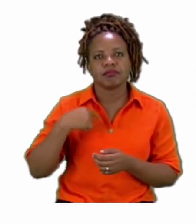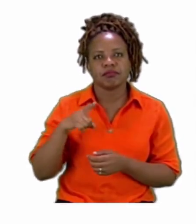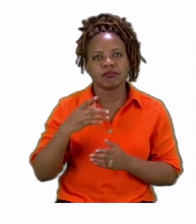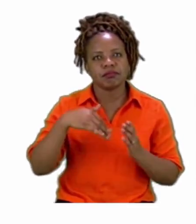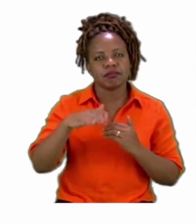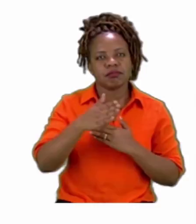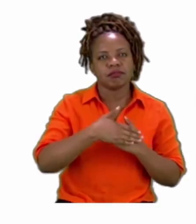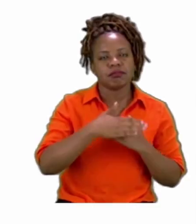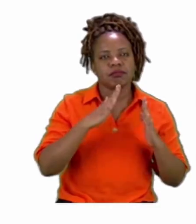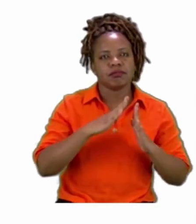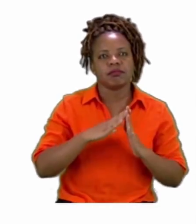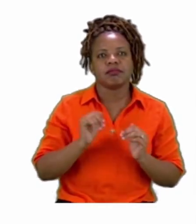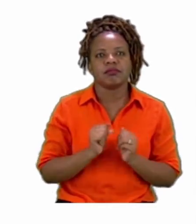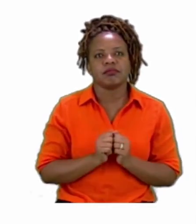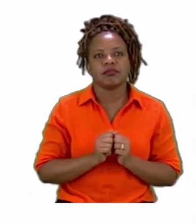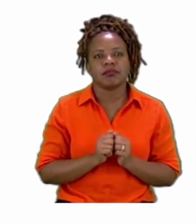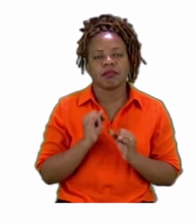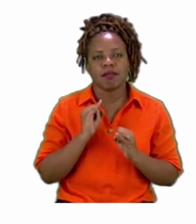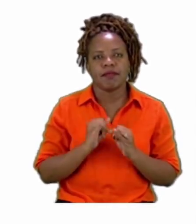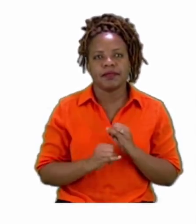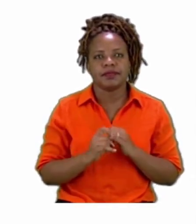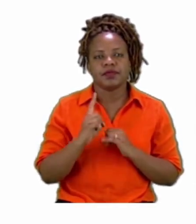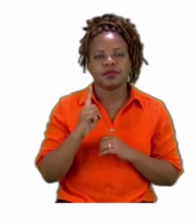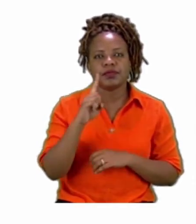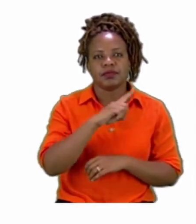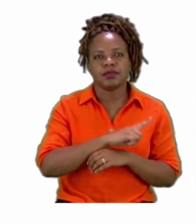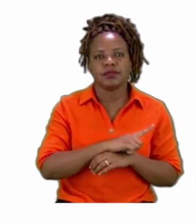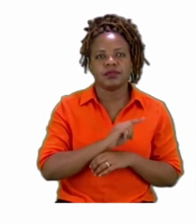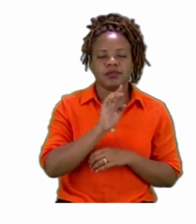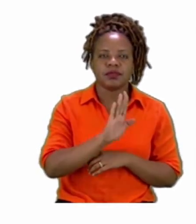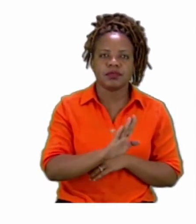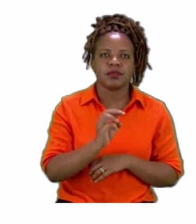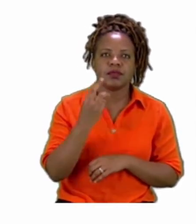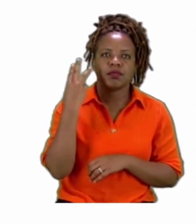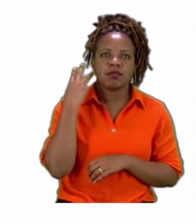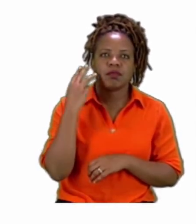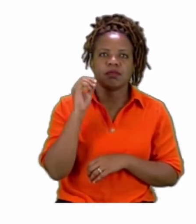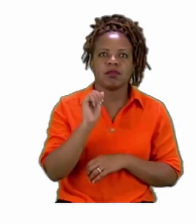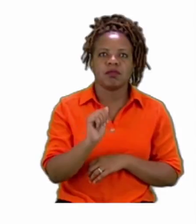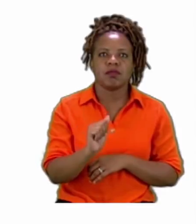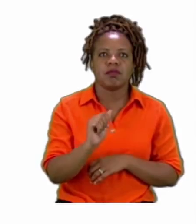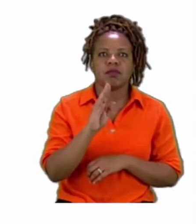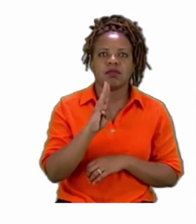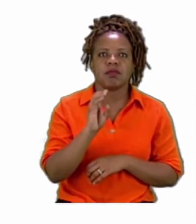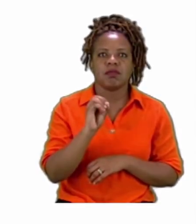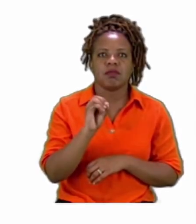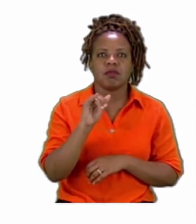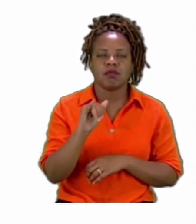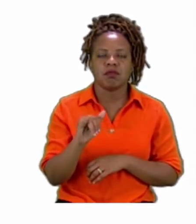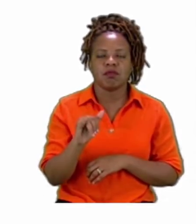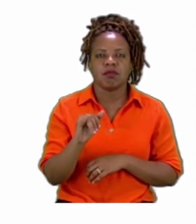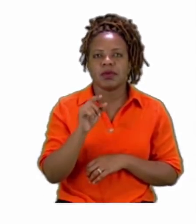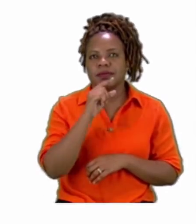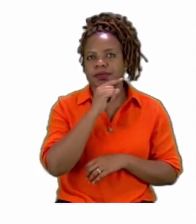The last dotted point says, one day there was a boy called Sammy.